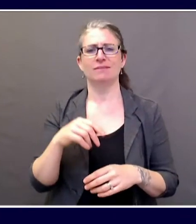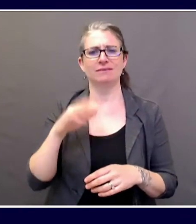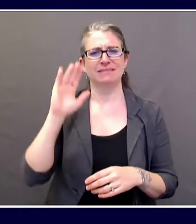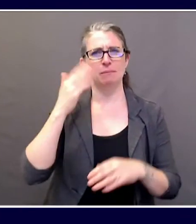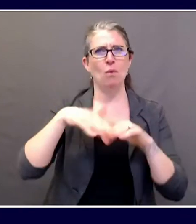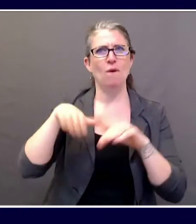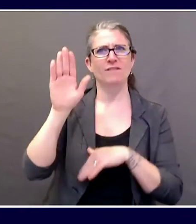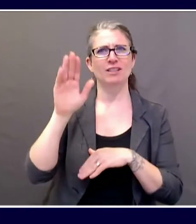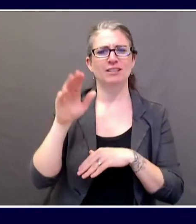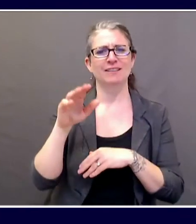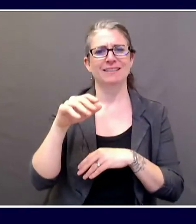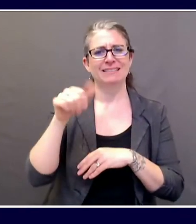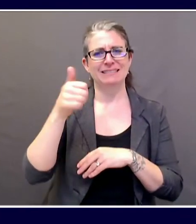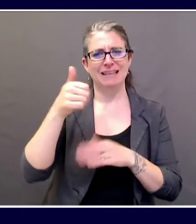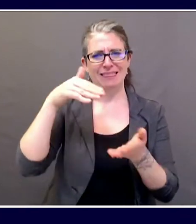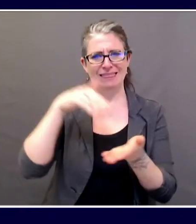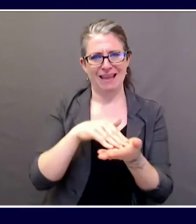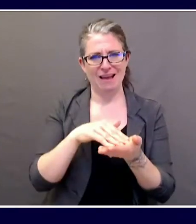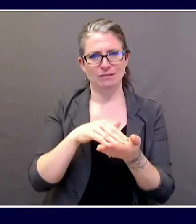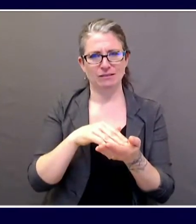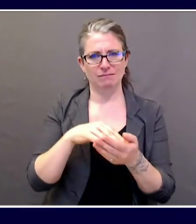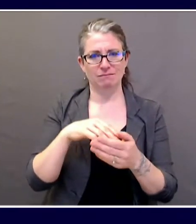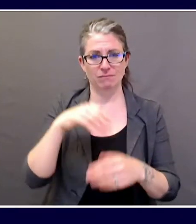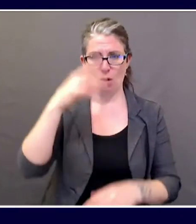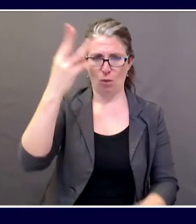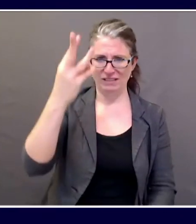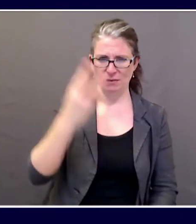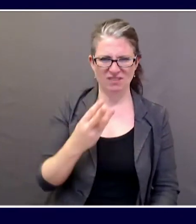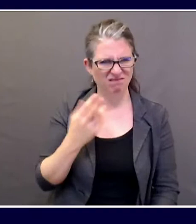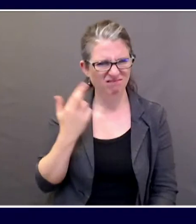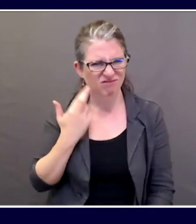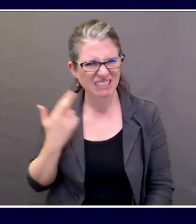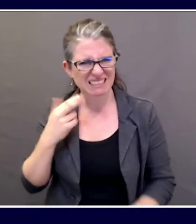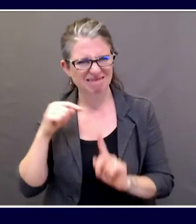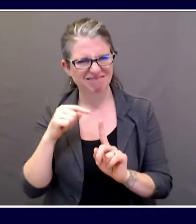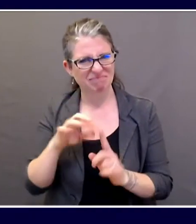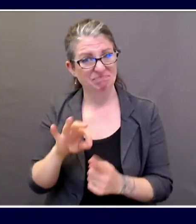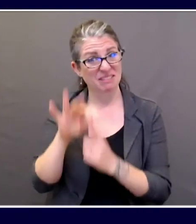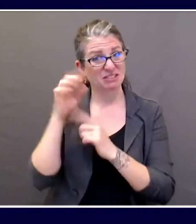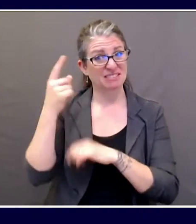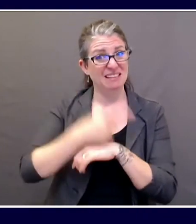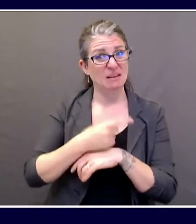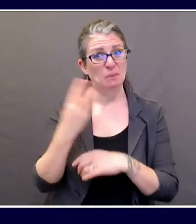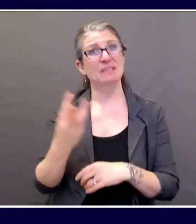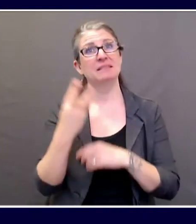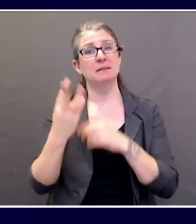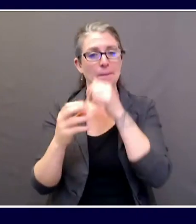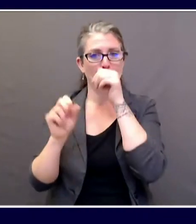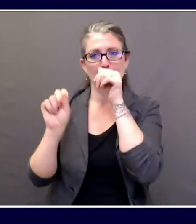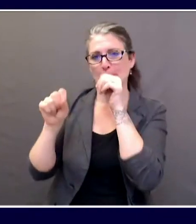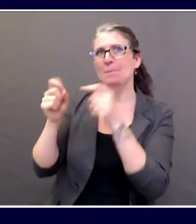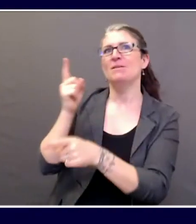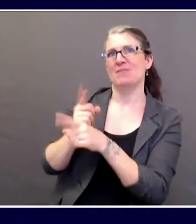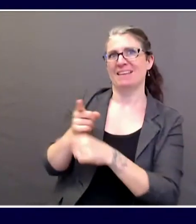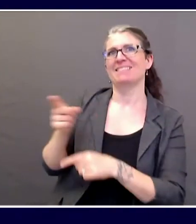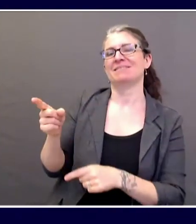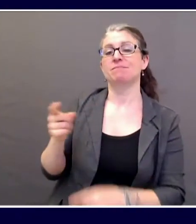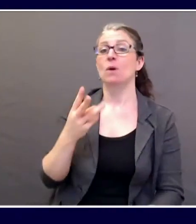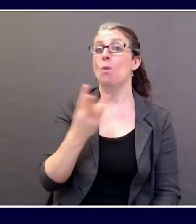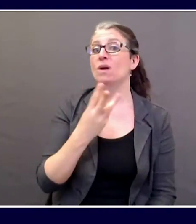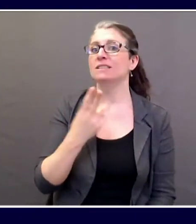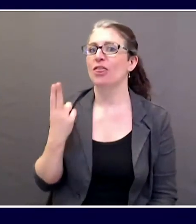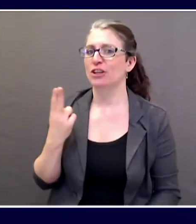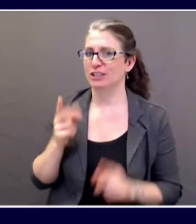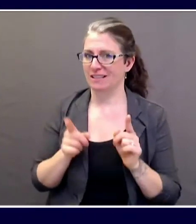of those, Wednesdays, Thursdays do tend to be bigger days. So the question, I think, Chris, behind your question is what governs the days of the